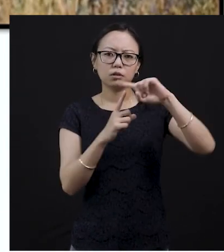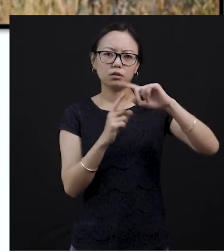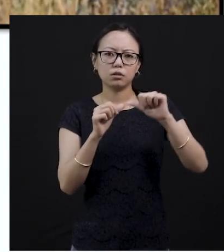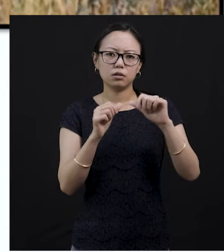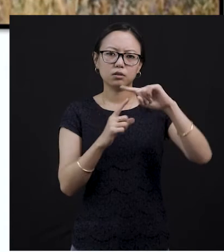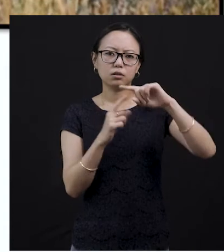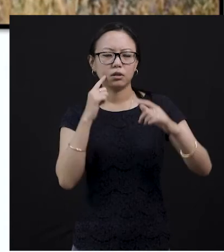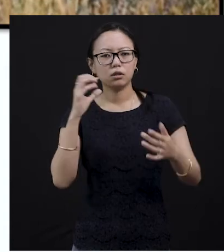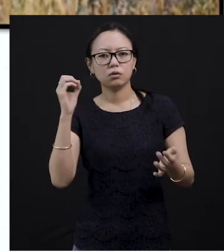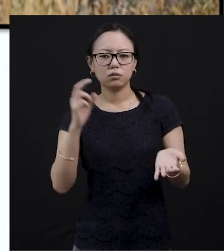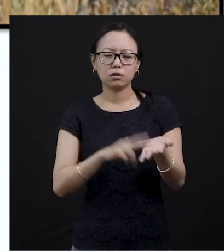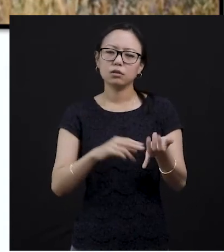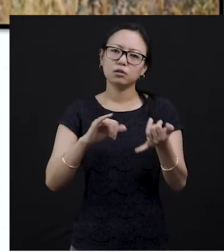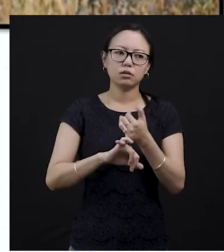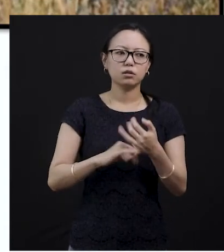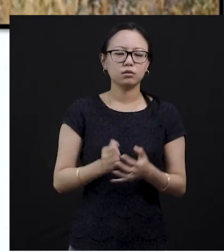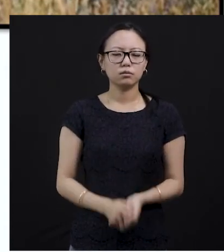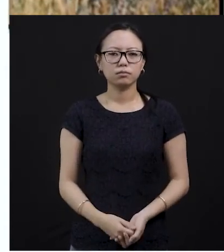in a grassland. Okay?